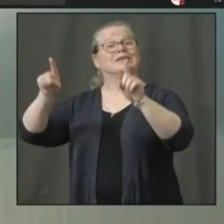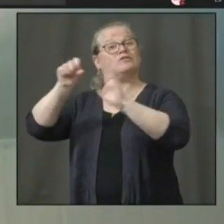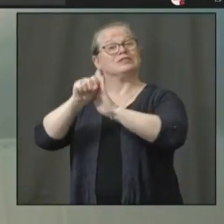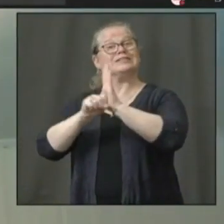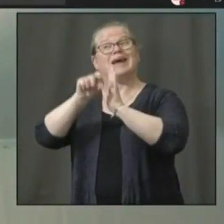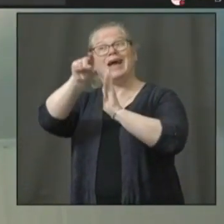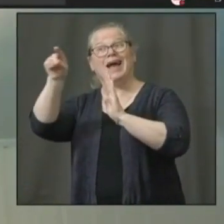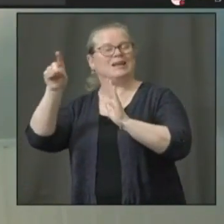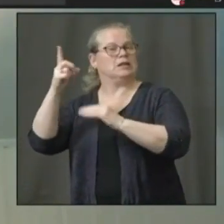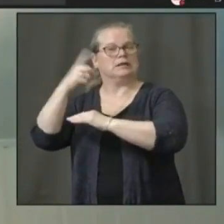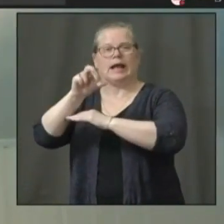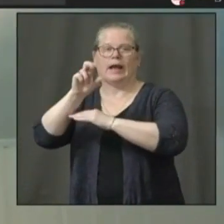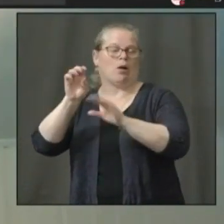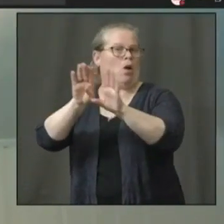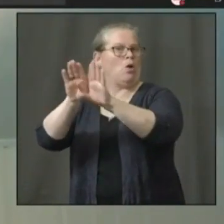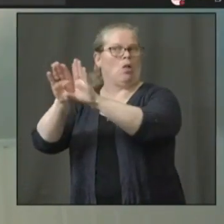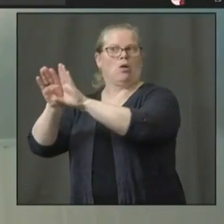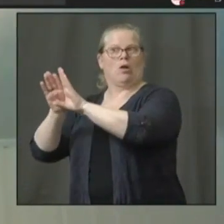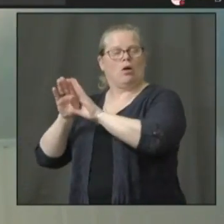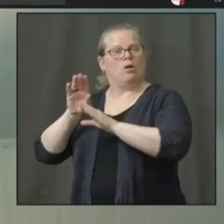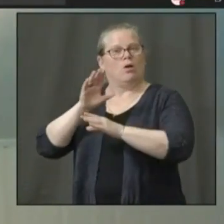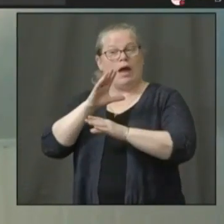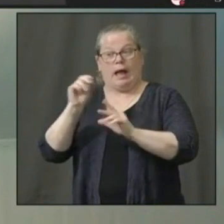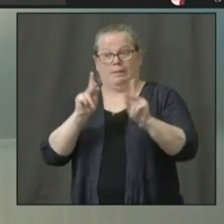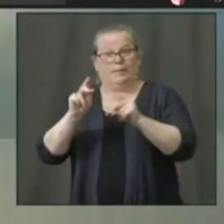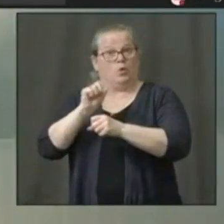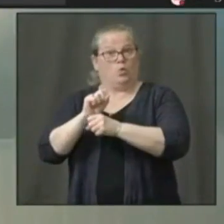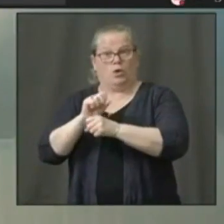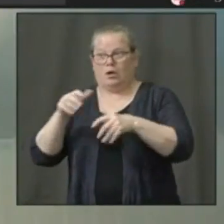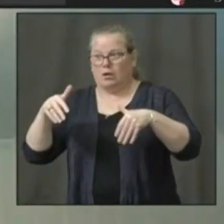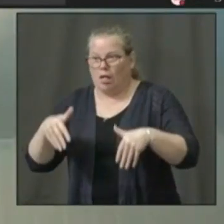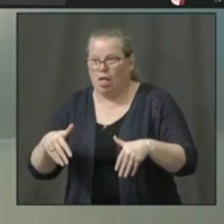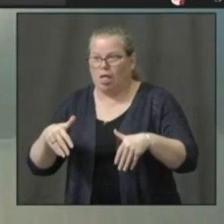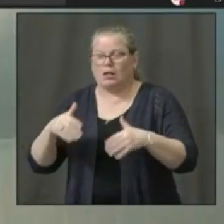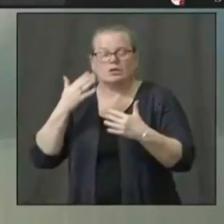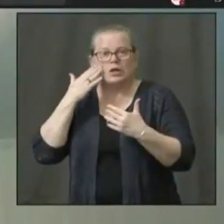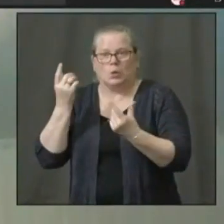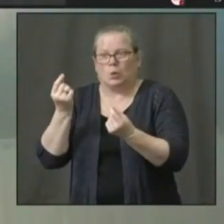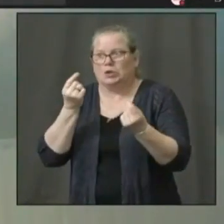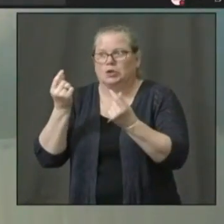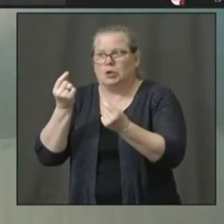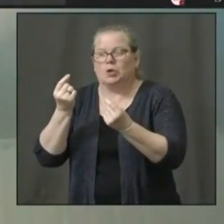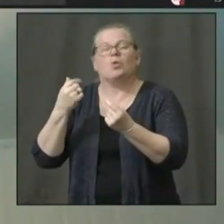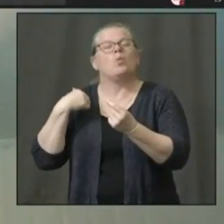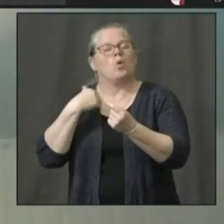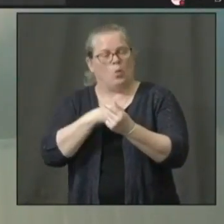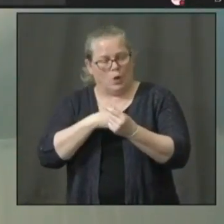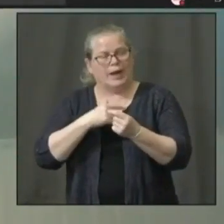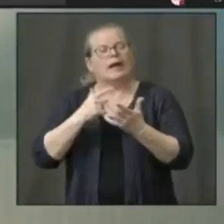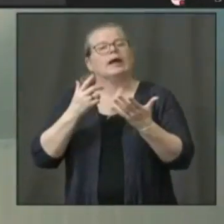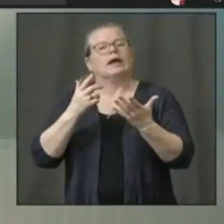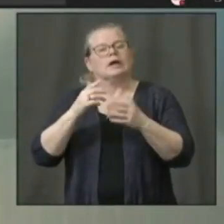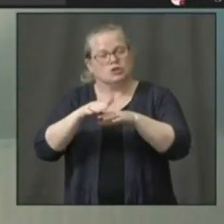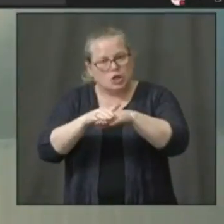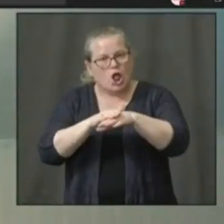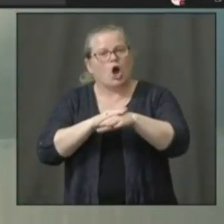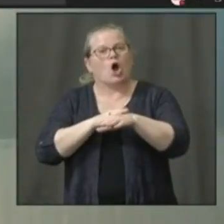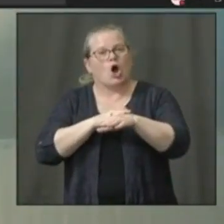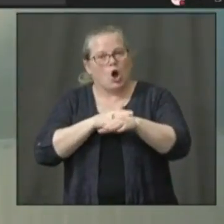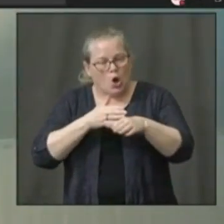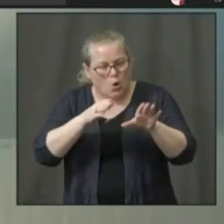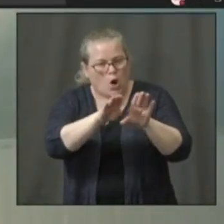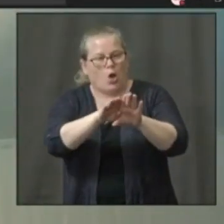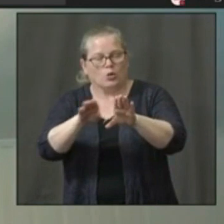without the support they needed to get to work. So we were able to keep a supply of existing spaces, and that's